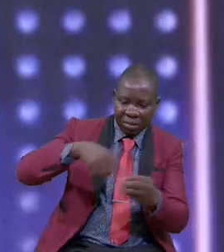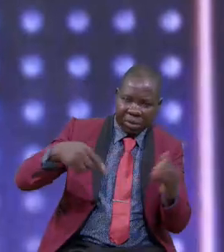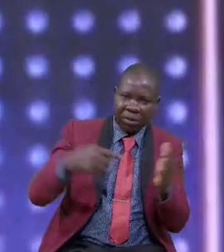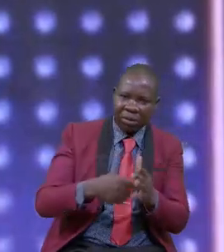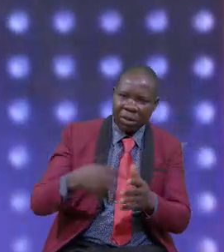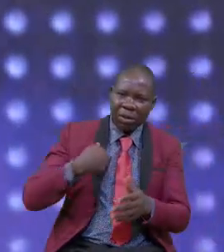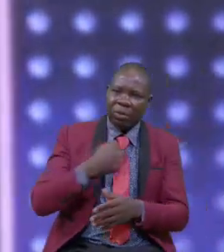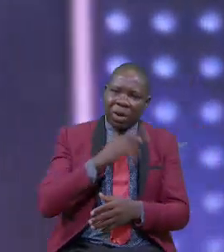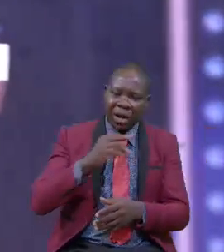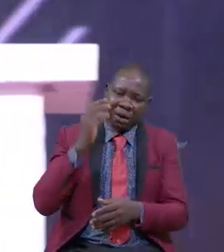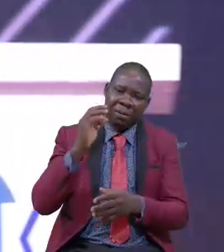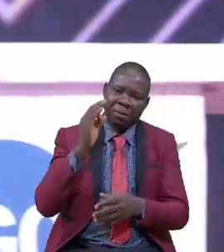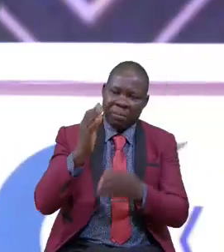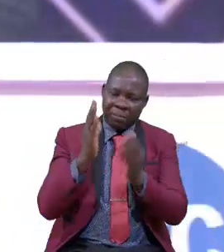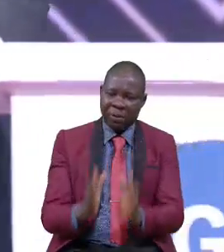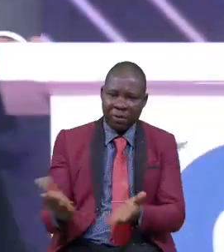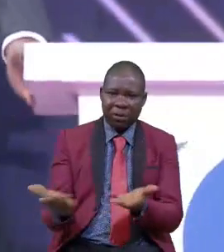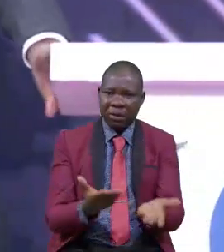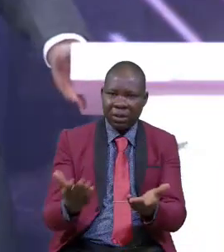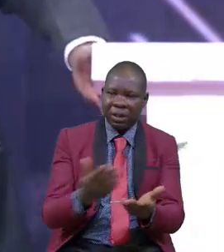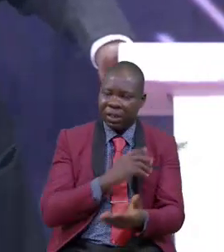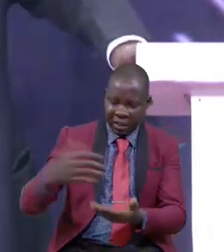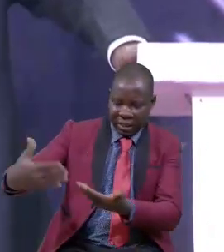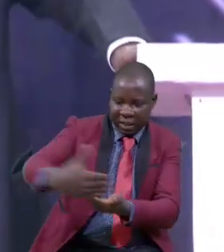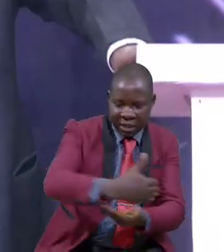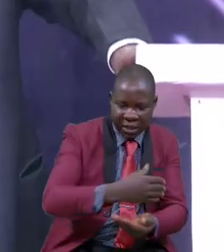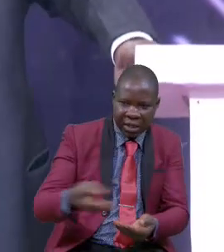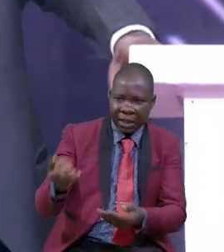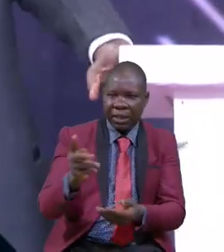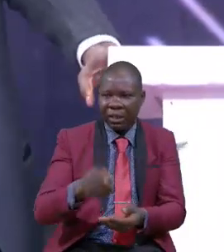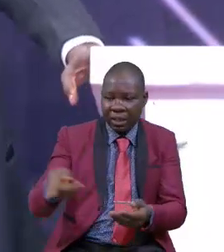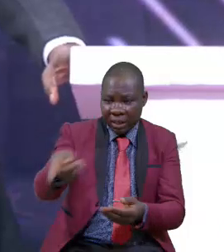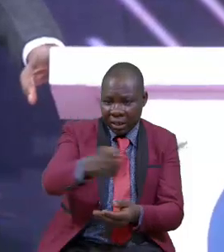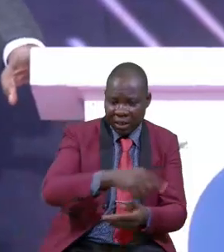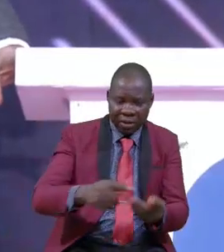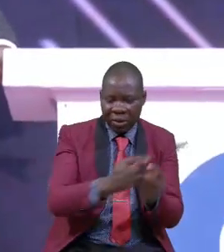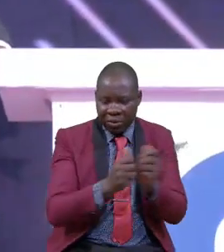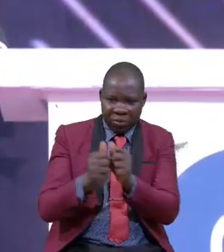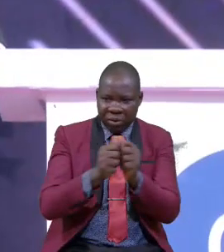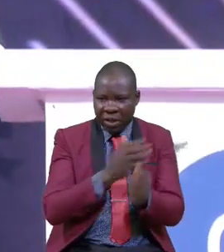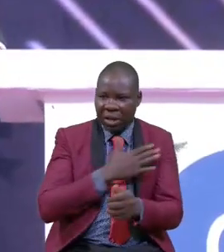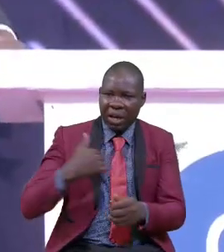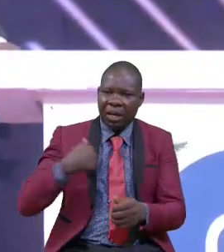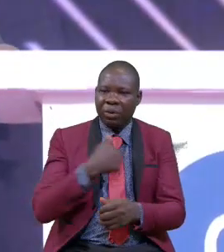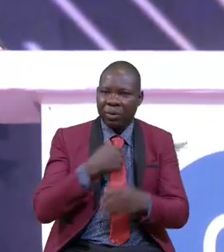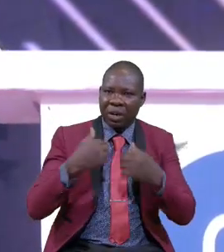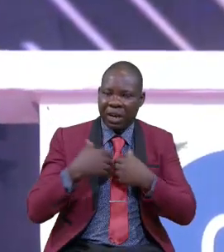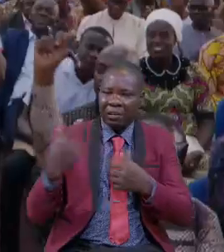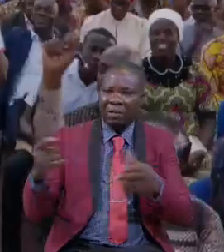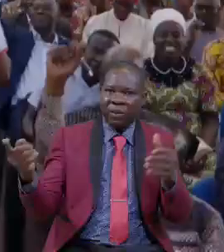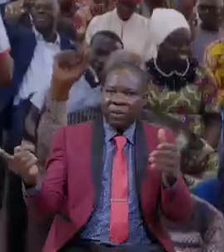them together, and we had the first crusade and seminar in Kumasi here.